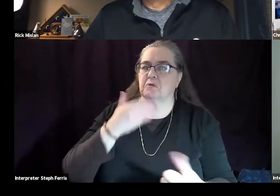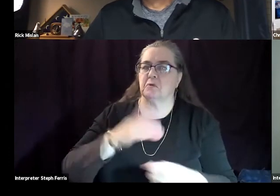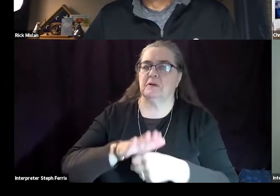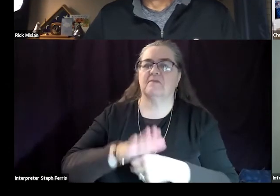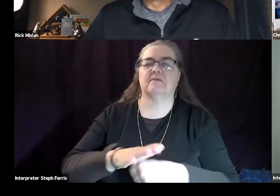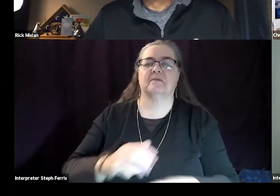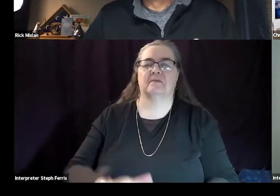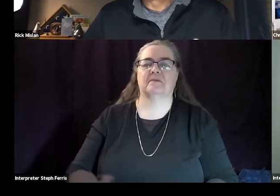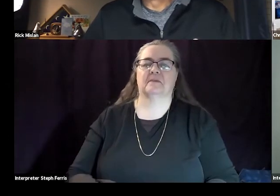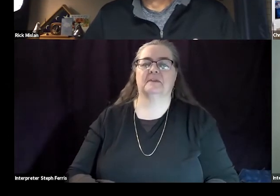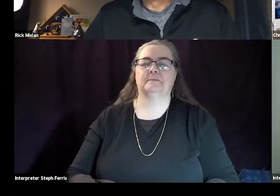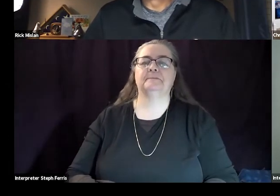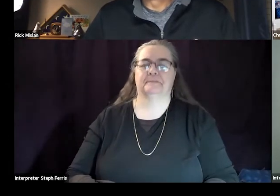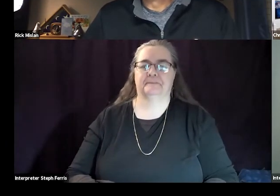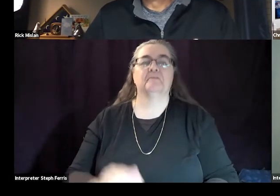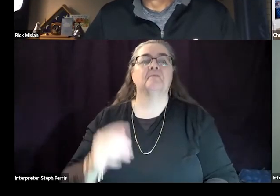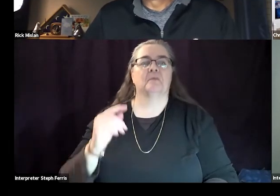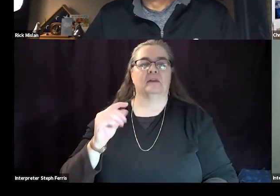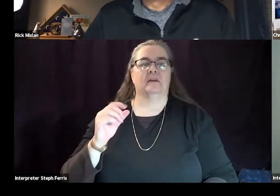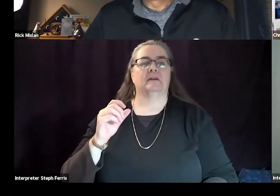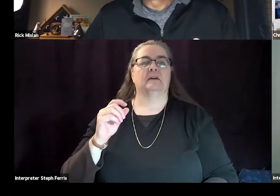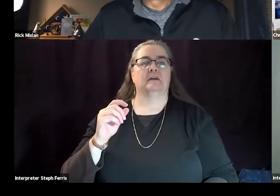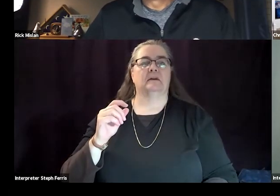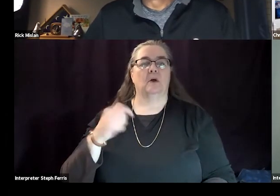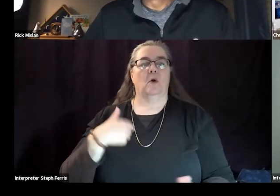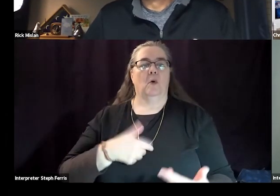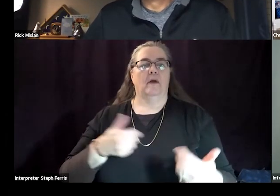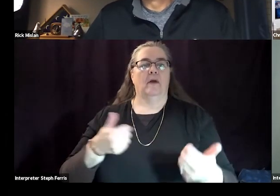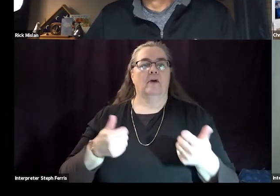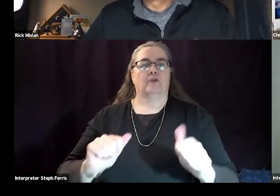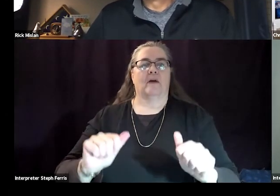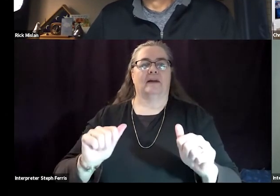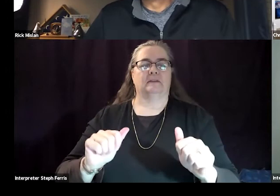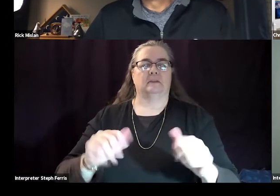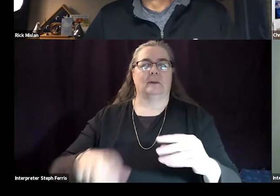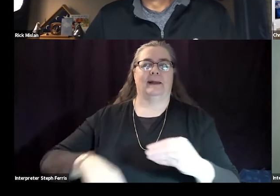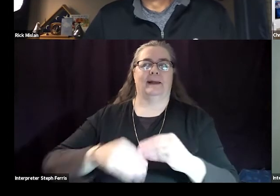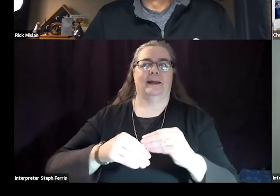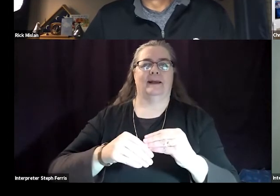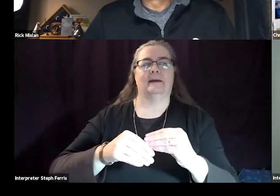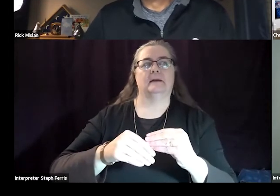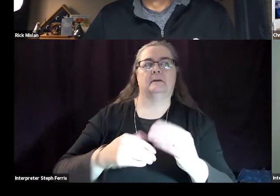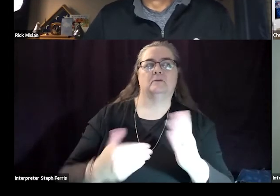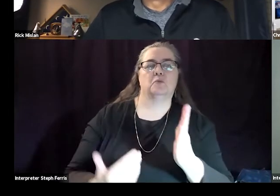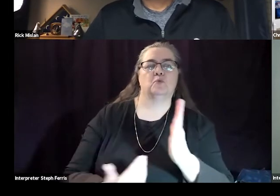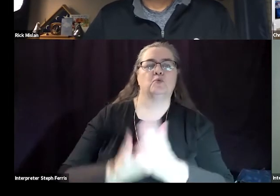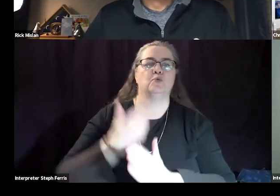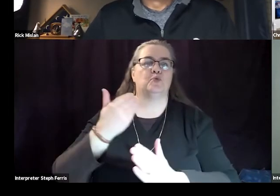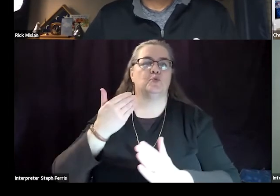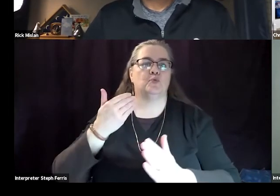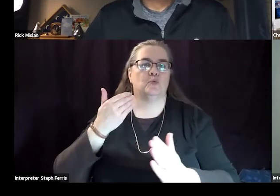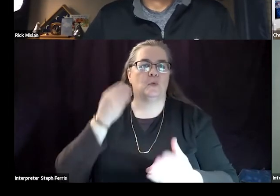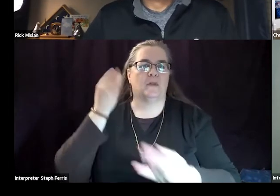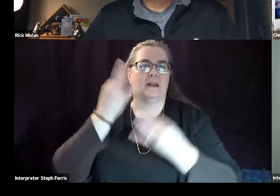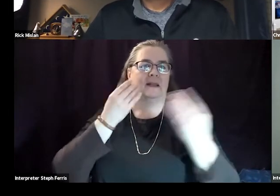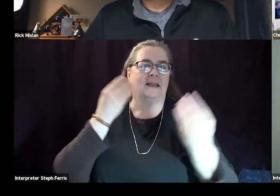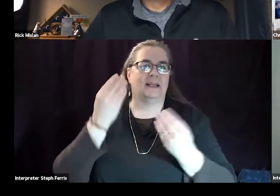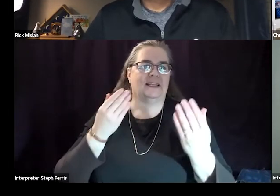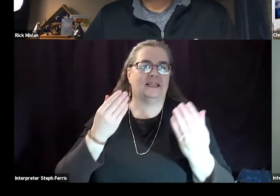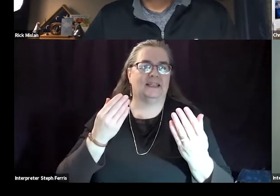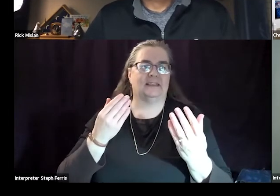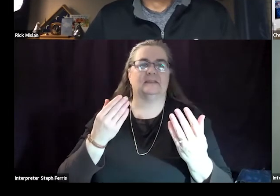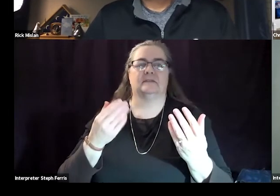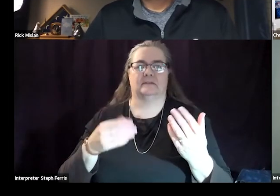trying to introduce new thinking into the field, bringing people from diverse backgrounds,